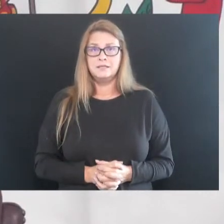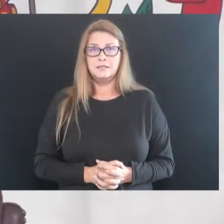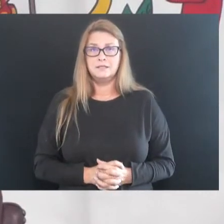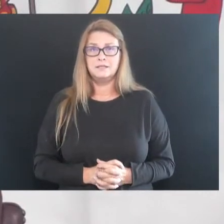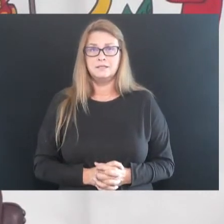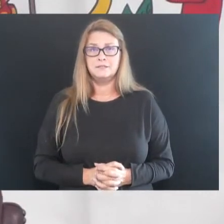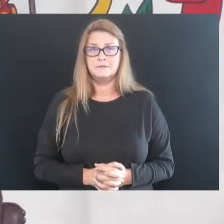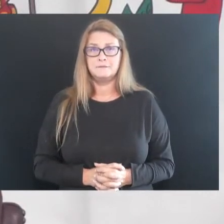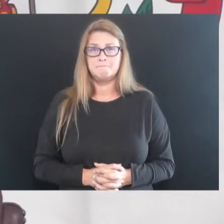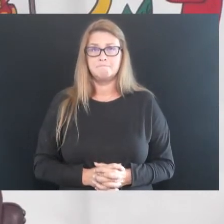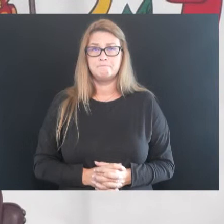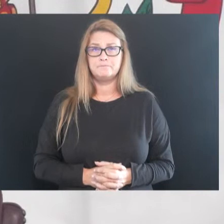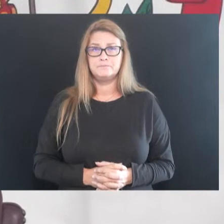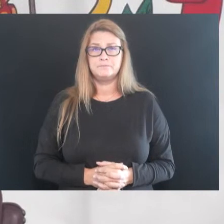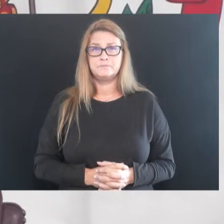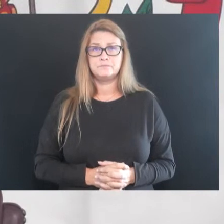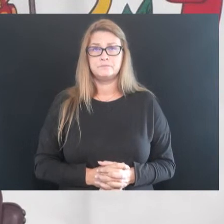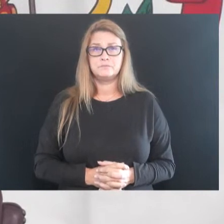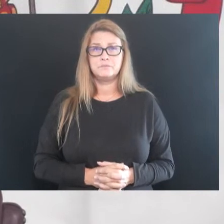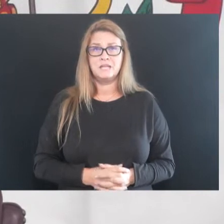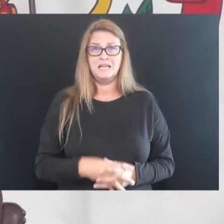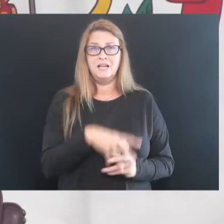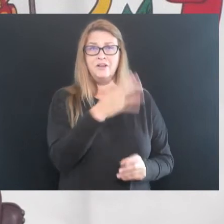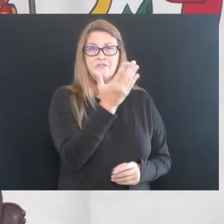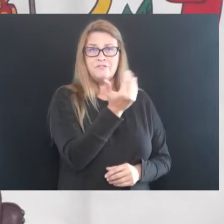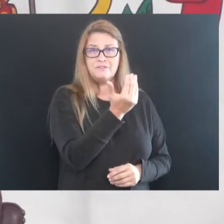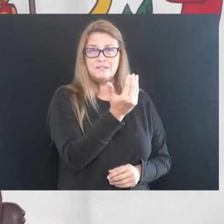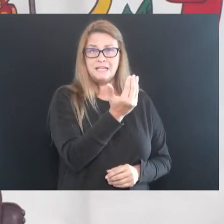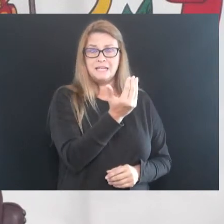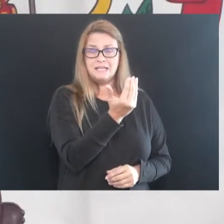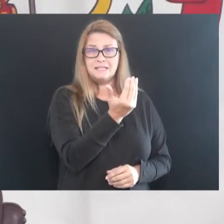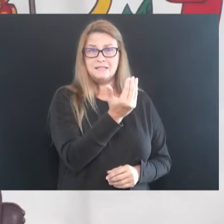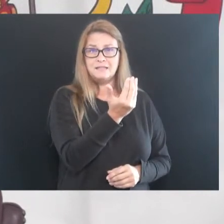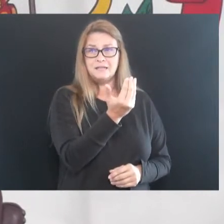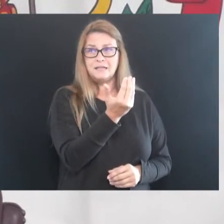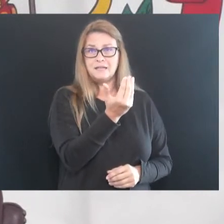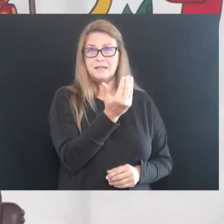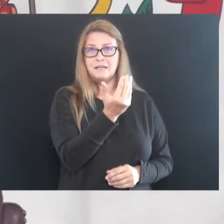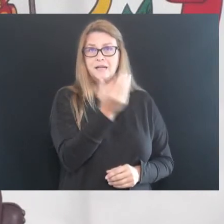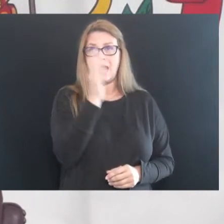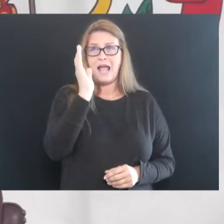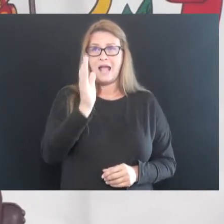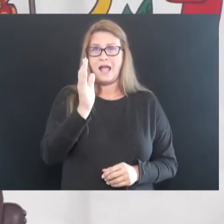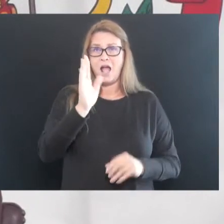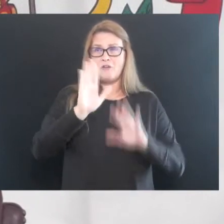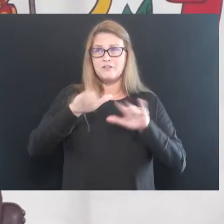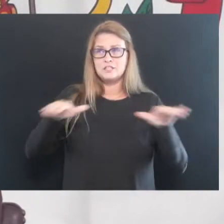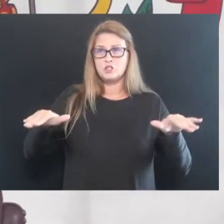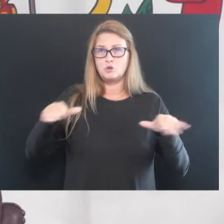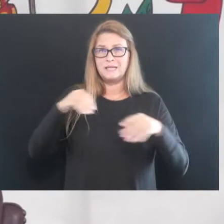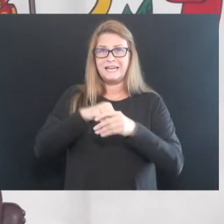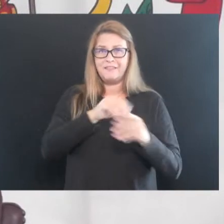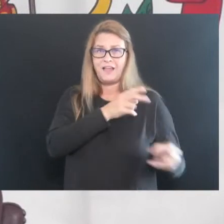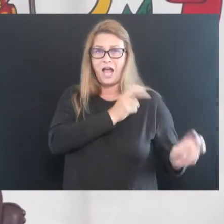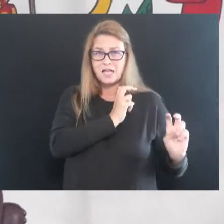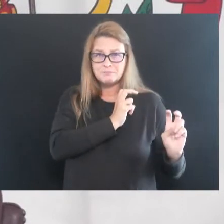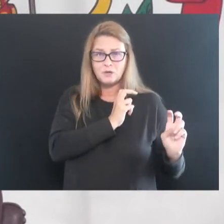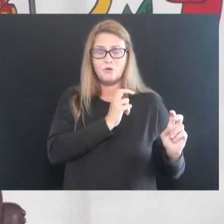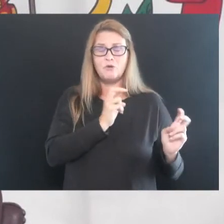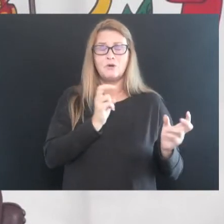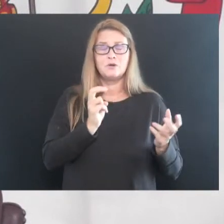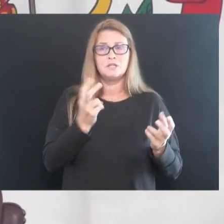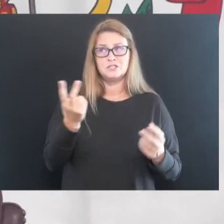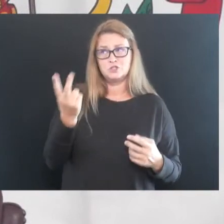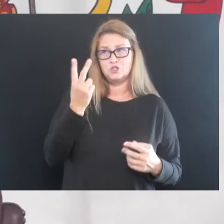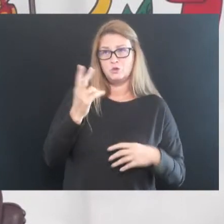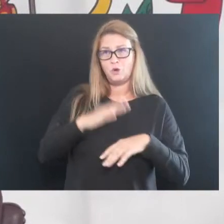15, if the number was 15, but 15 of our kids hospitalized and 2 of them, of all things,